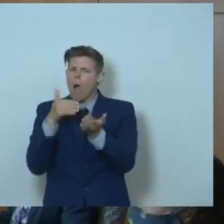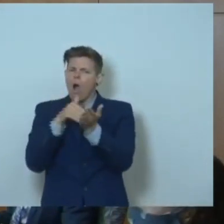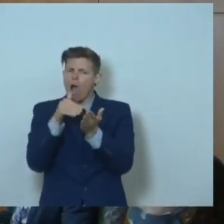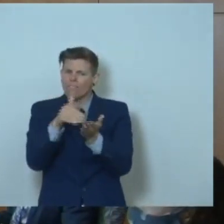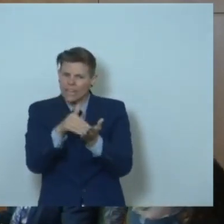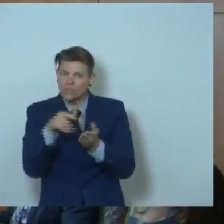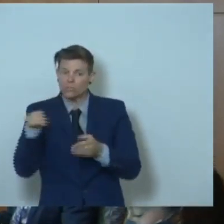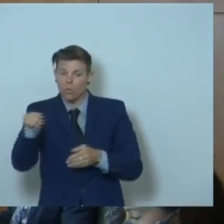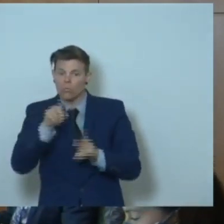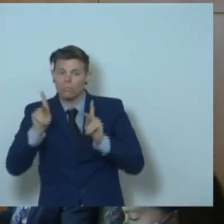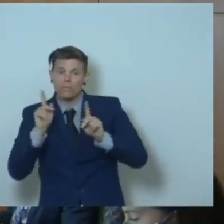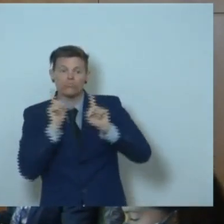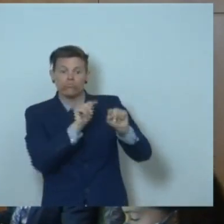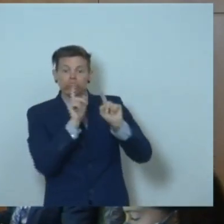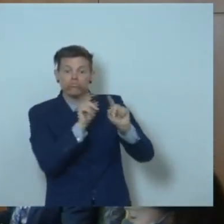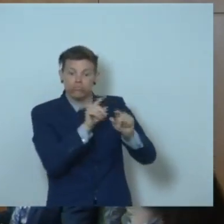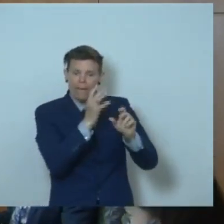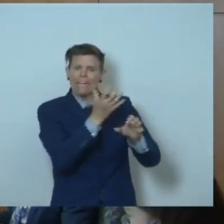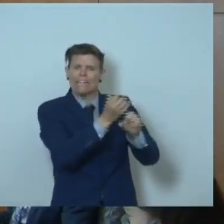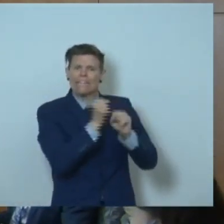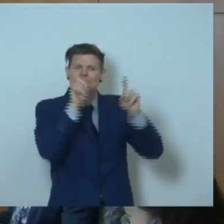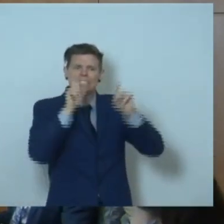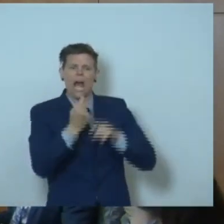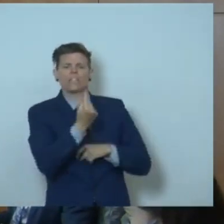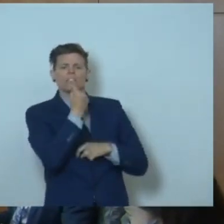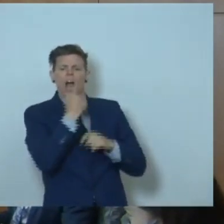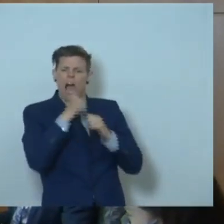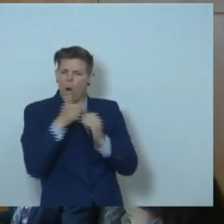work to get tested for active coronavirus and